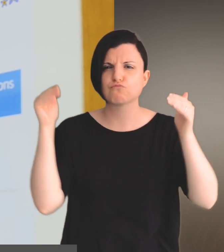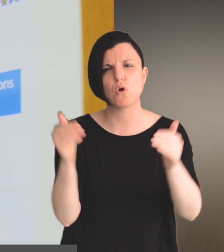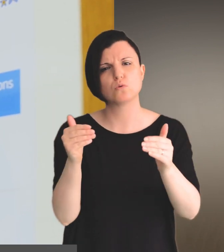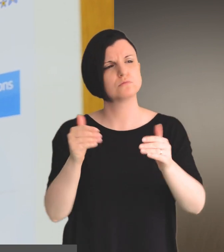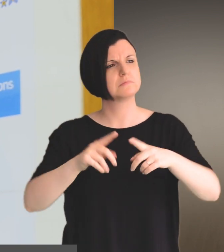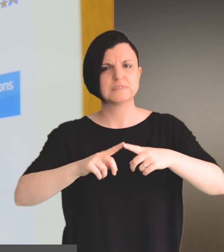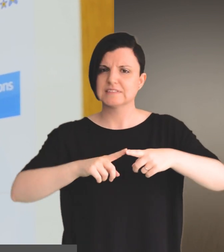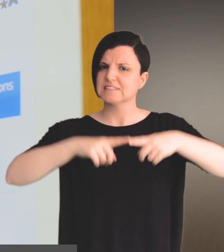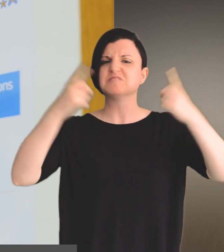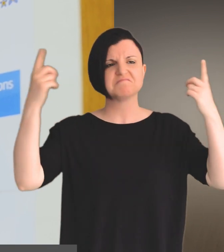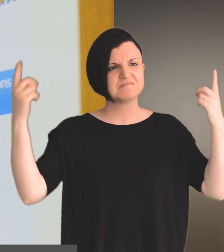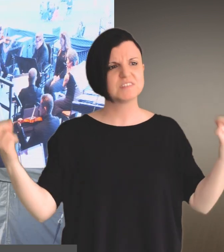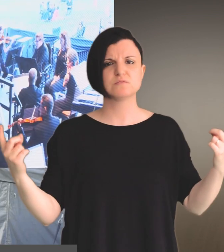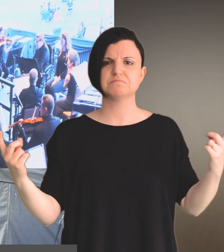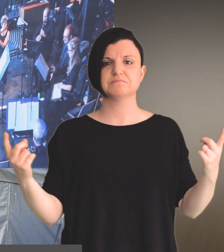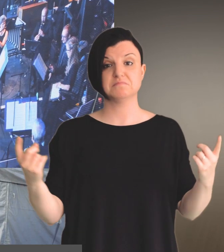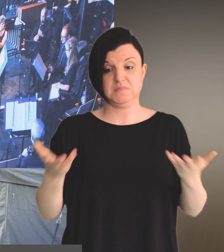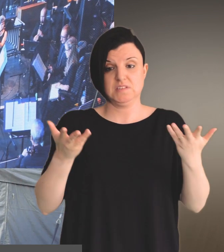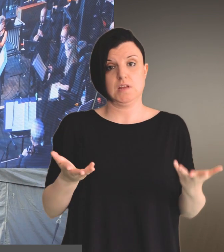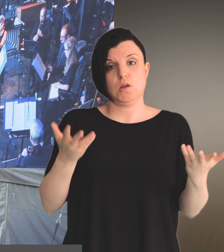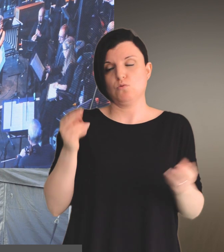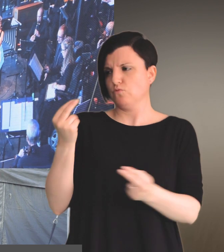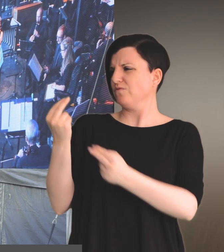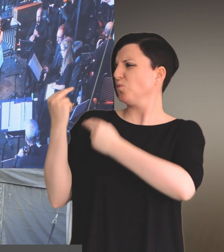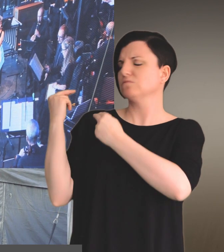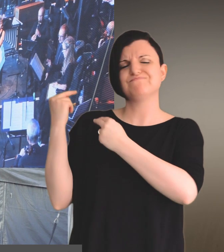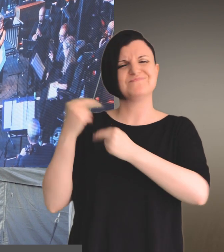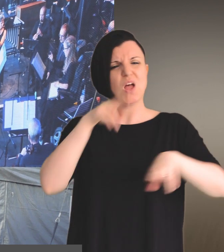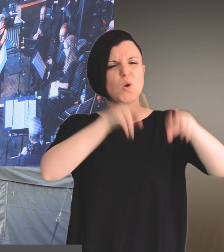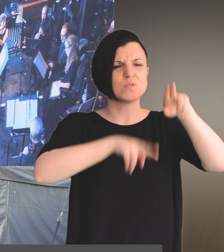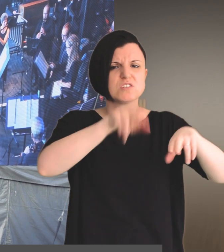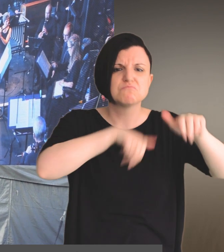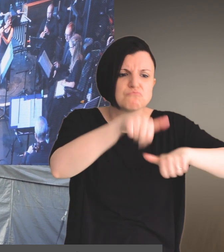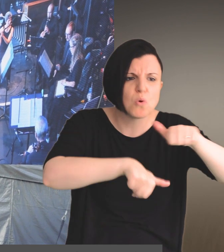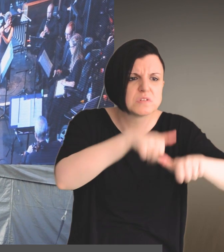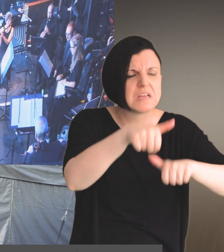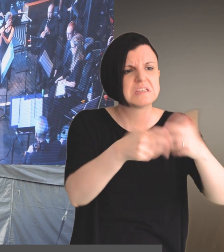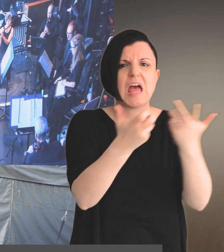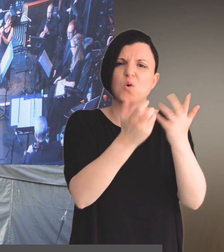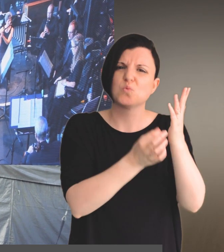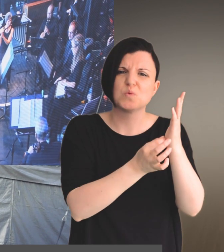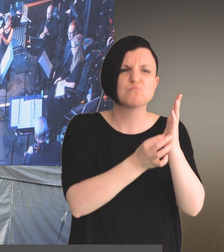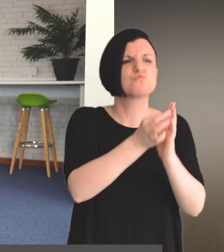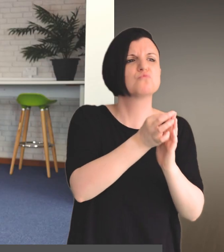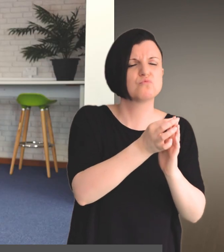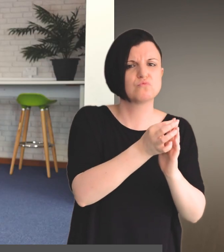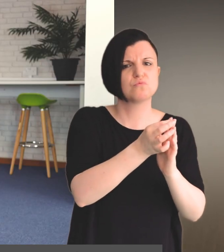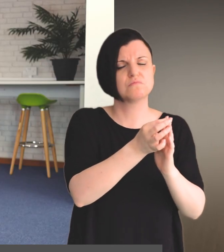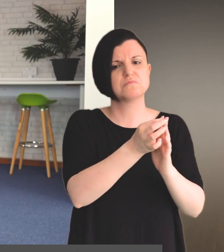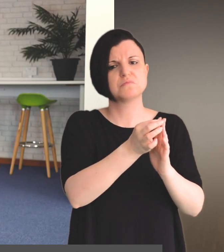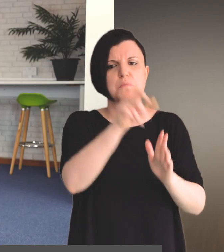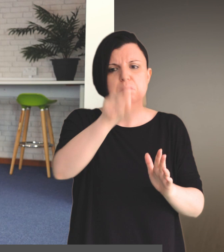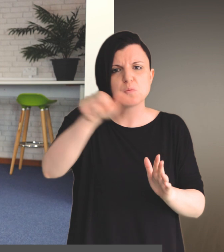approach so many different parts of our work. We're now re-looking at how do we audition, how do we